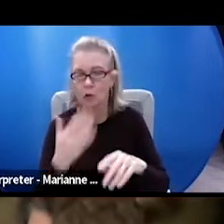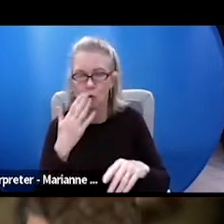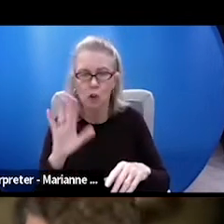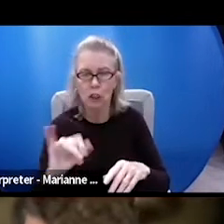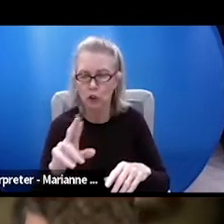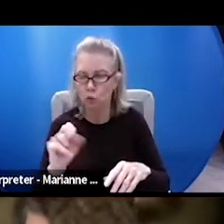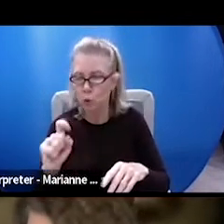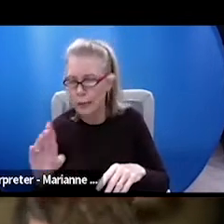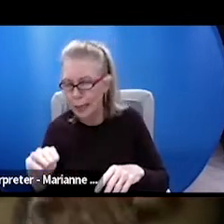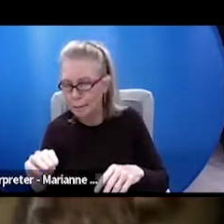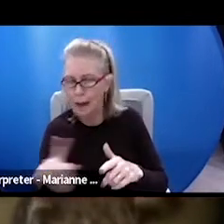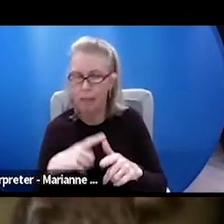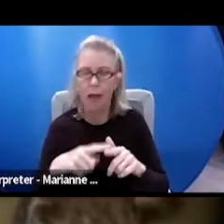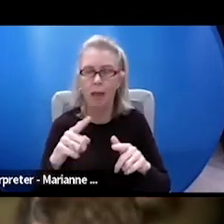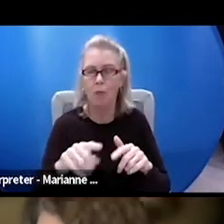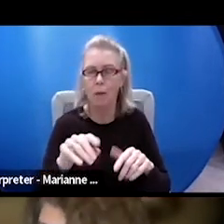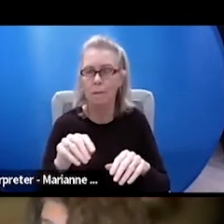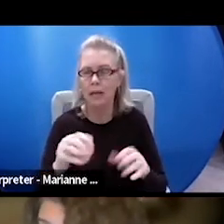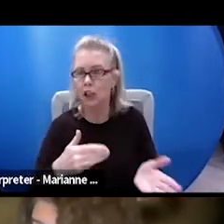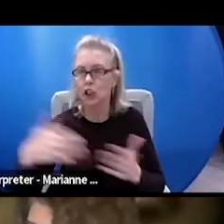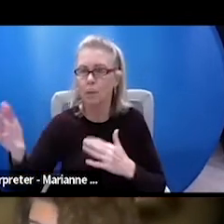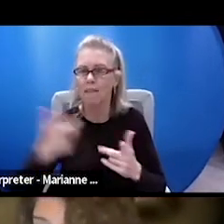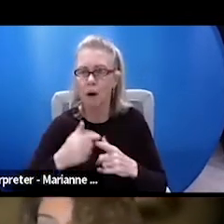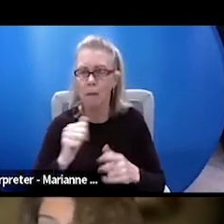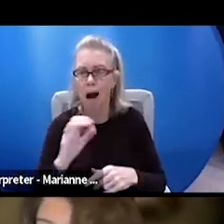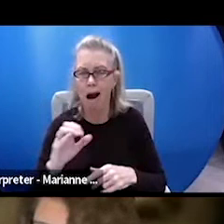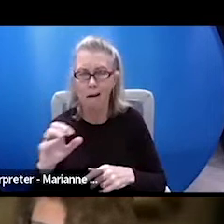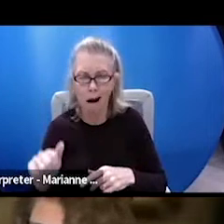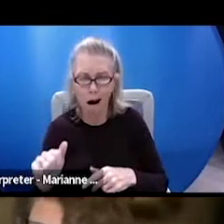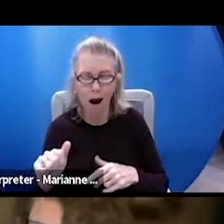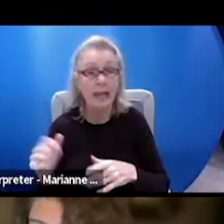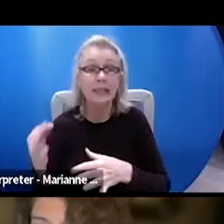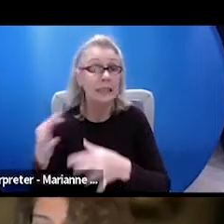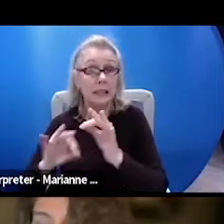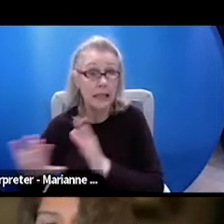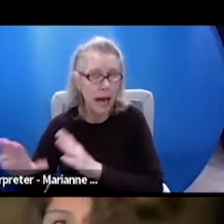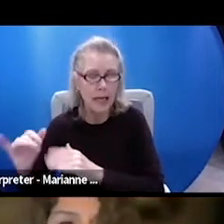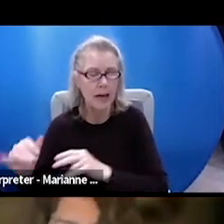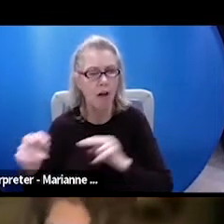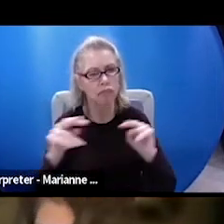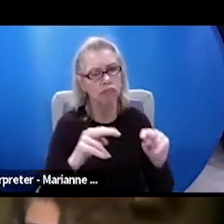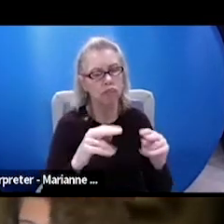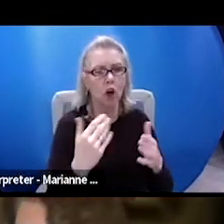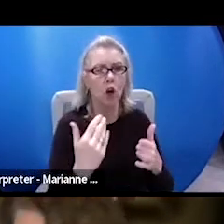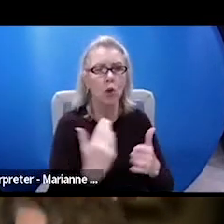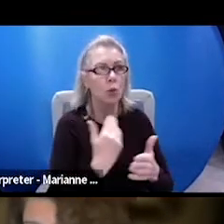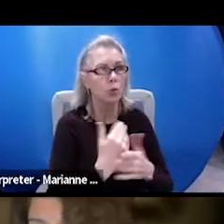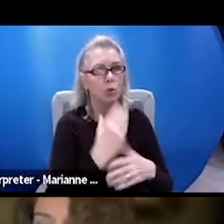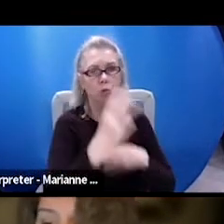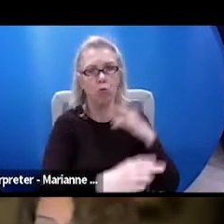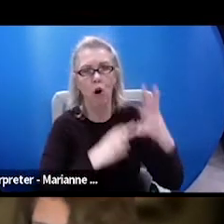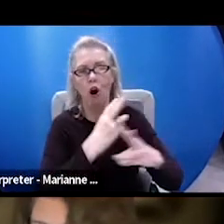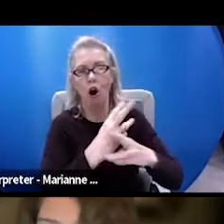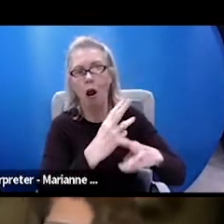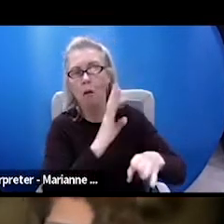from Akka. Instead, they started setting their eyes on these newly accessible global markets that were accessible with